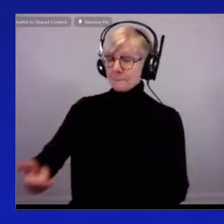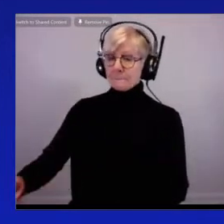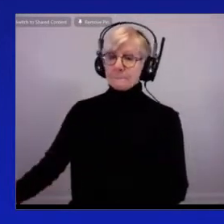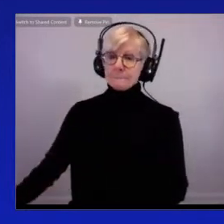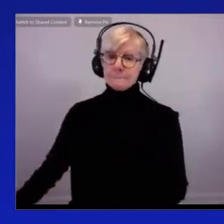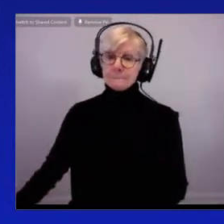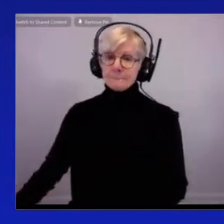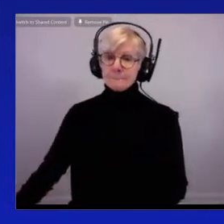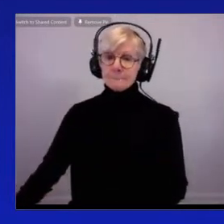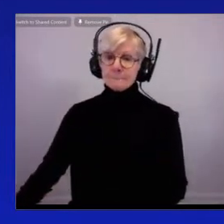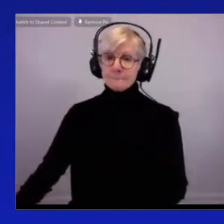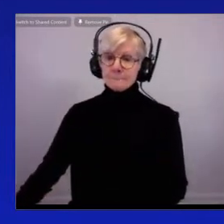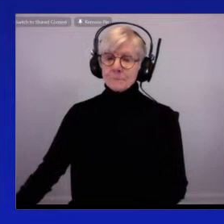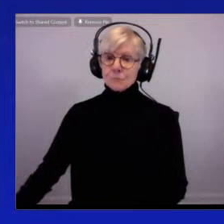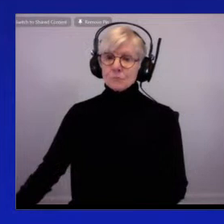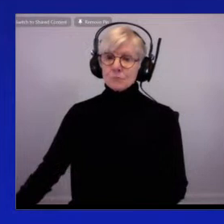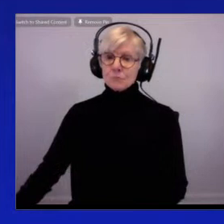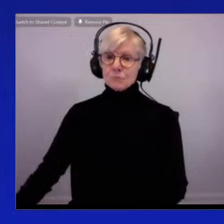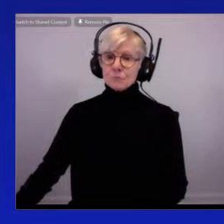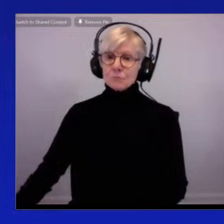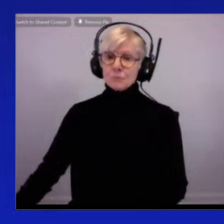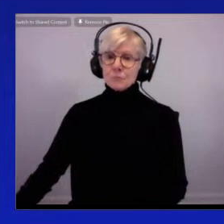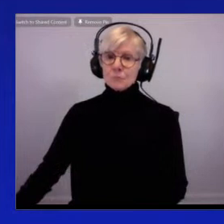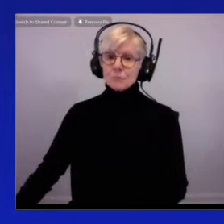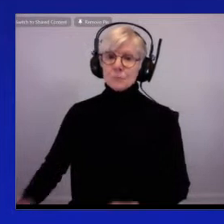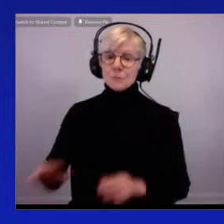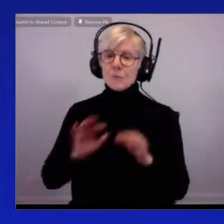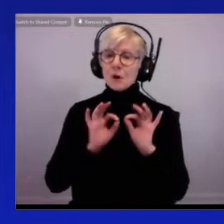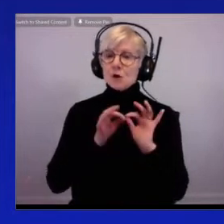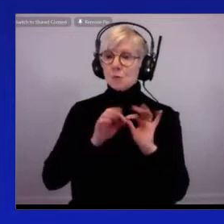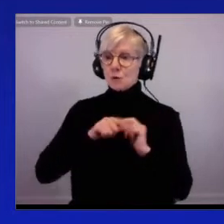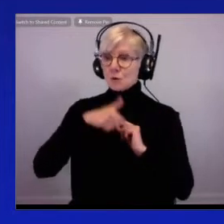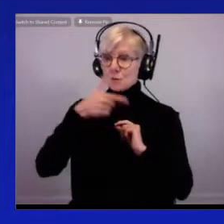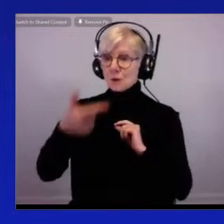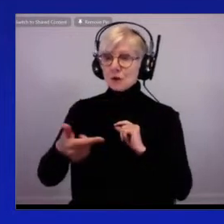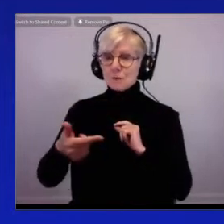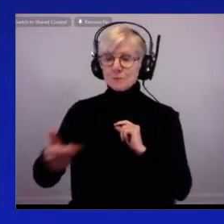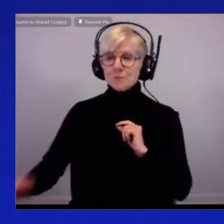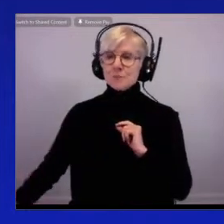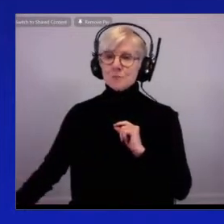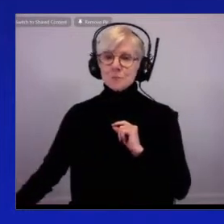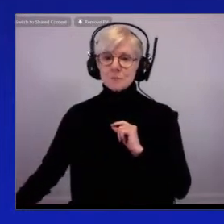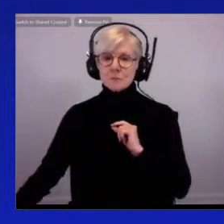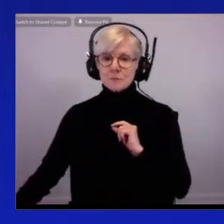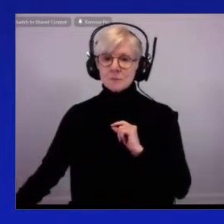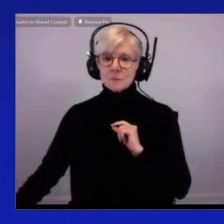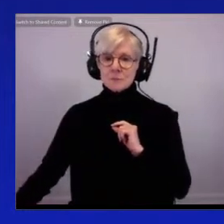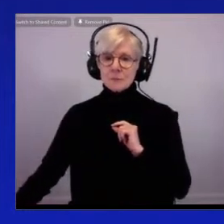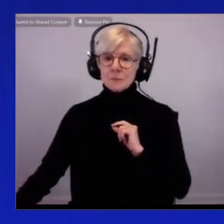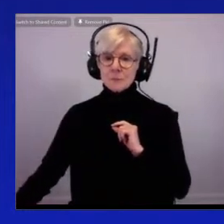engagement table, as well as these other avenues I've mentioned so far.